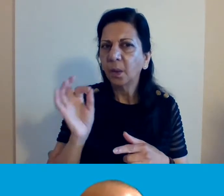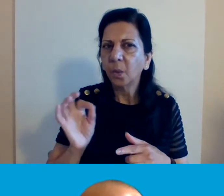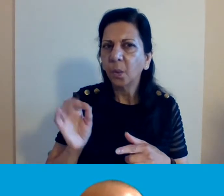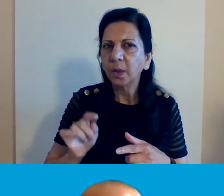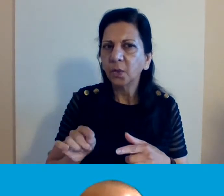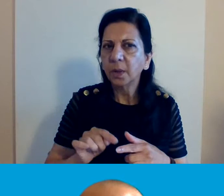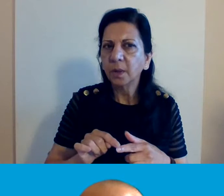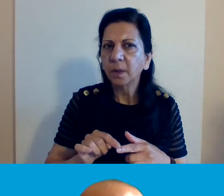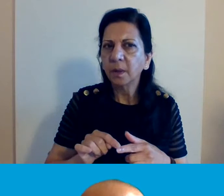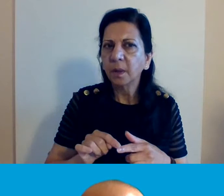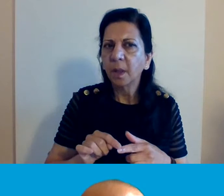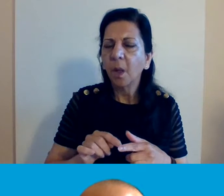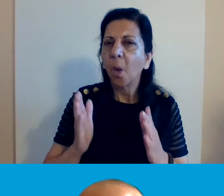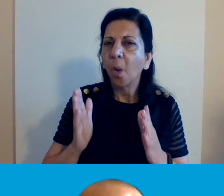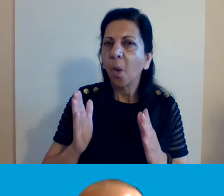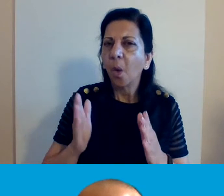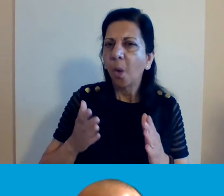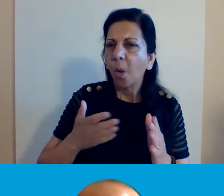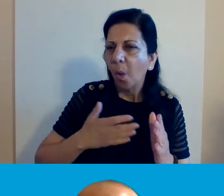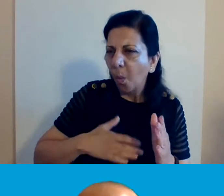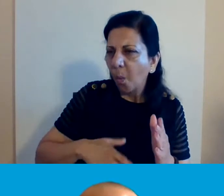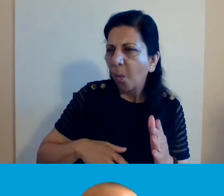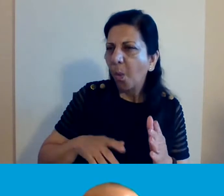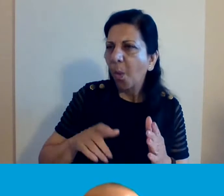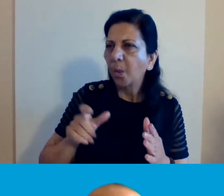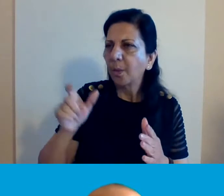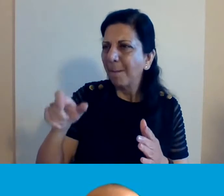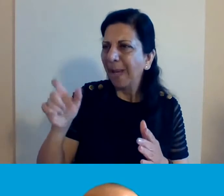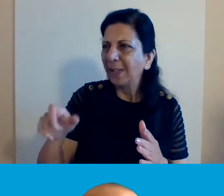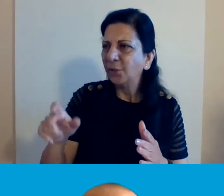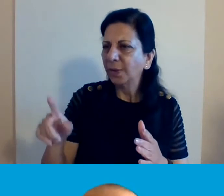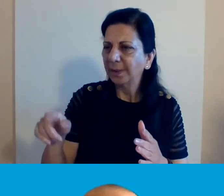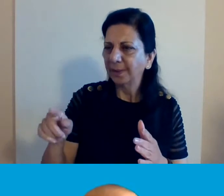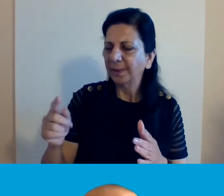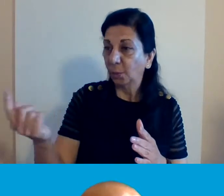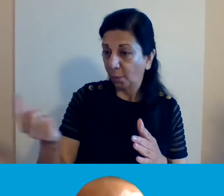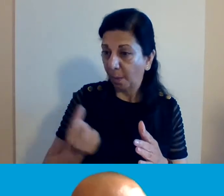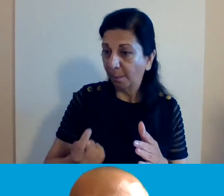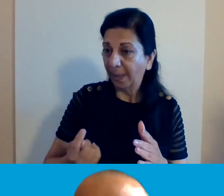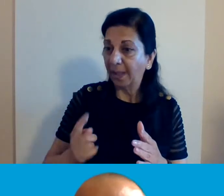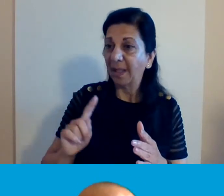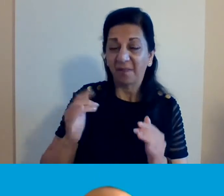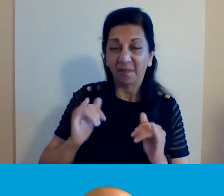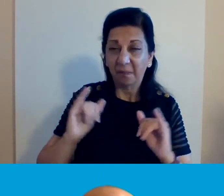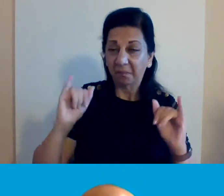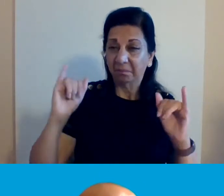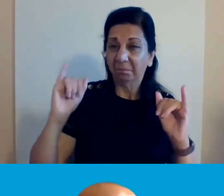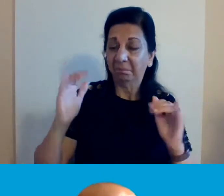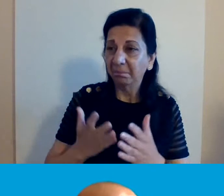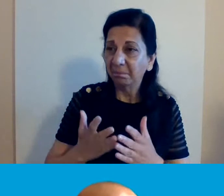to get patients to the right place at the right time. There's a question from Fiona